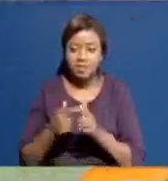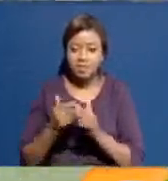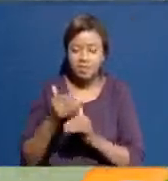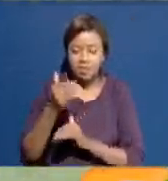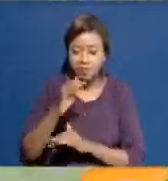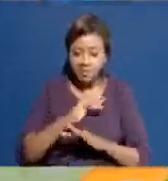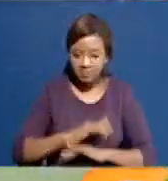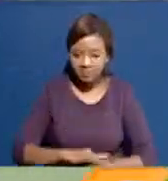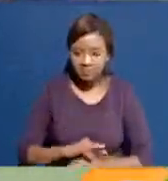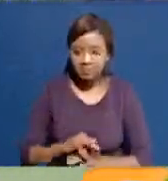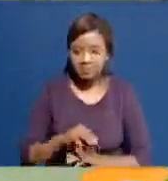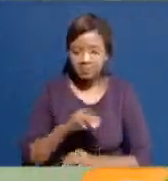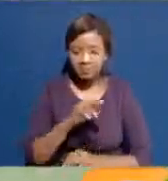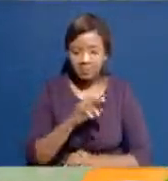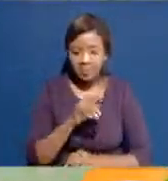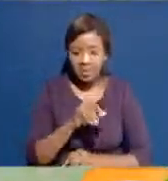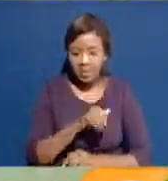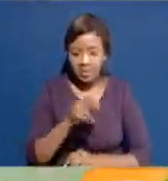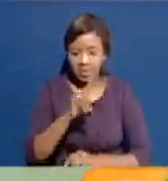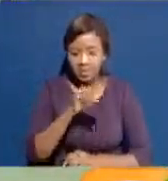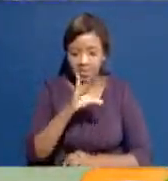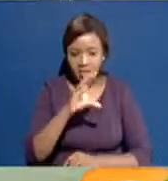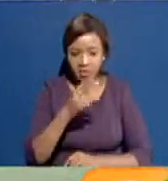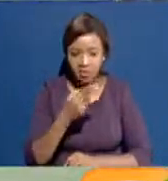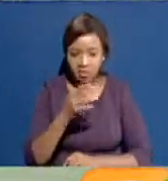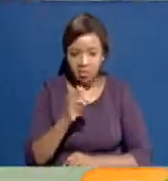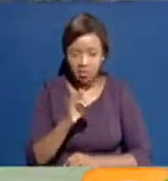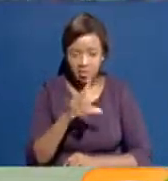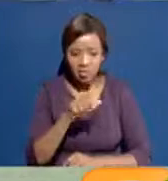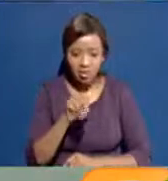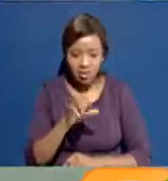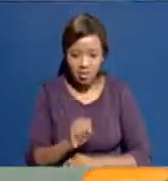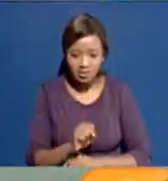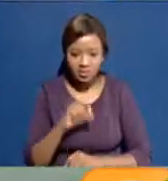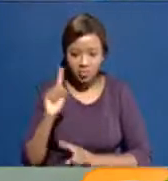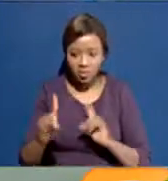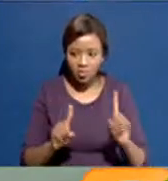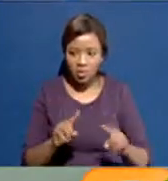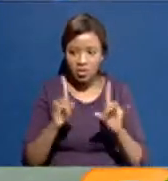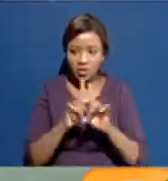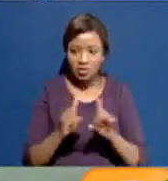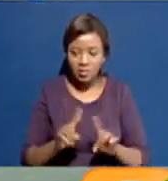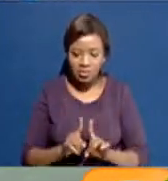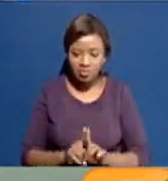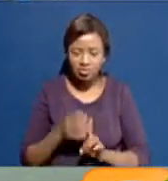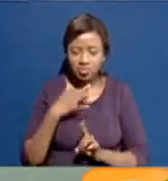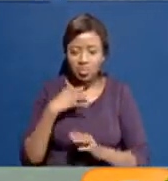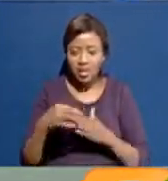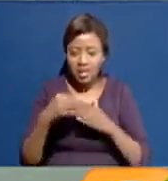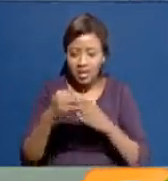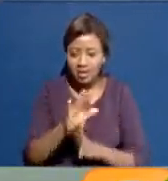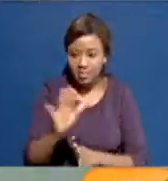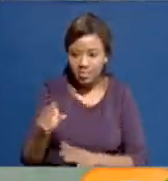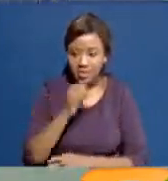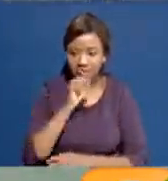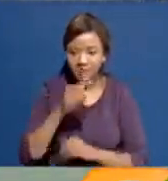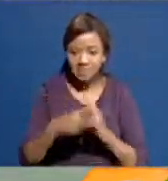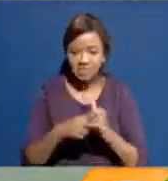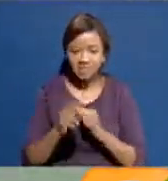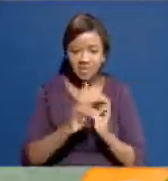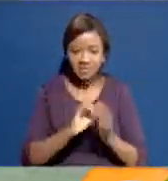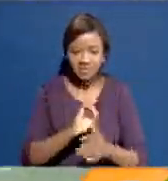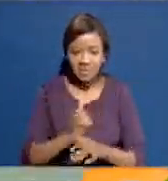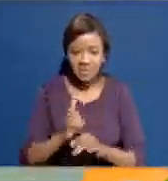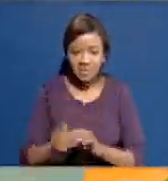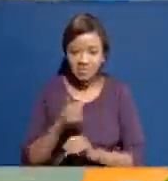the break, Nicholas Amunga levelled matters for Kisumu at 1-1. Muranga were to take the lead again in the 57th minute with a goal